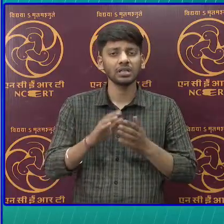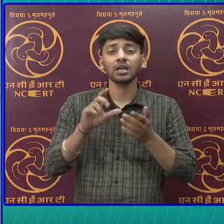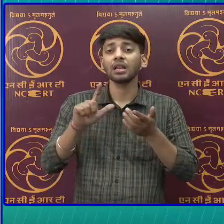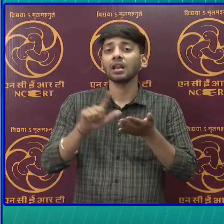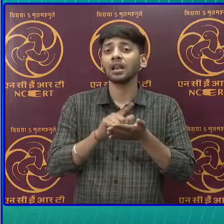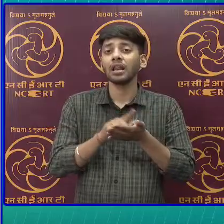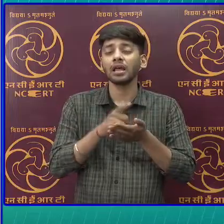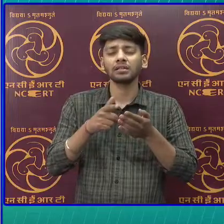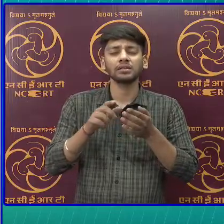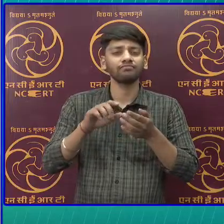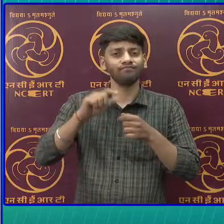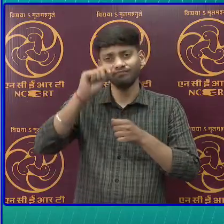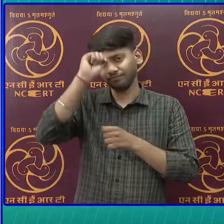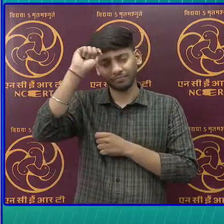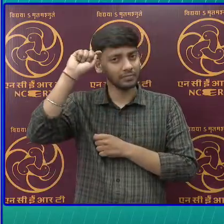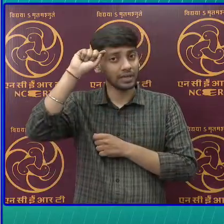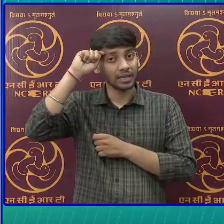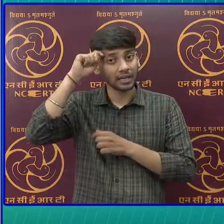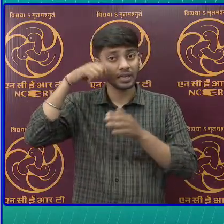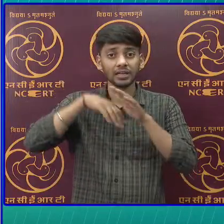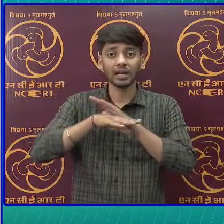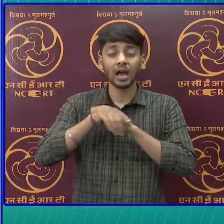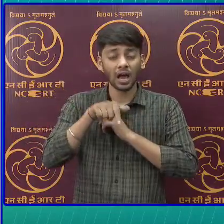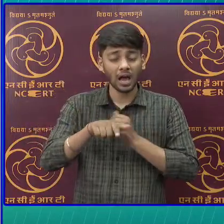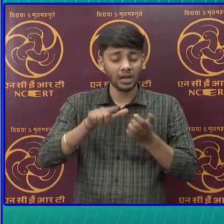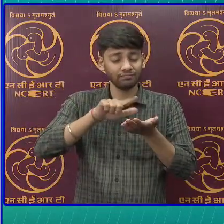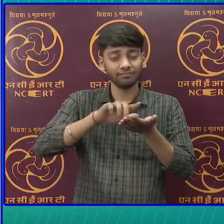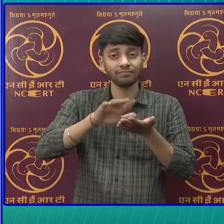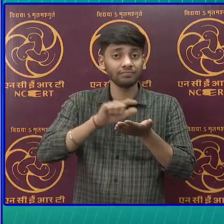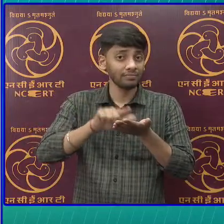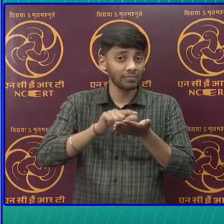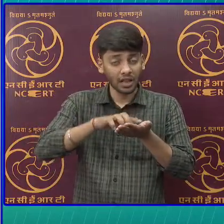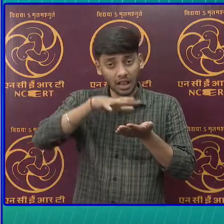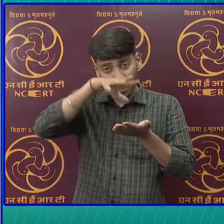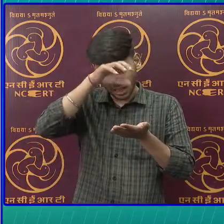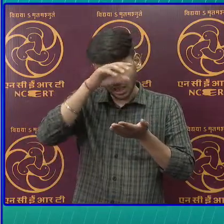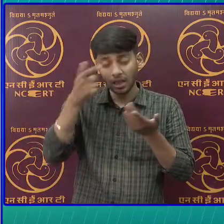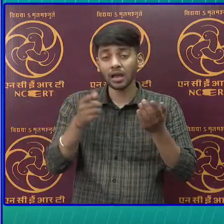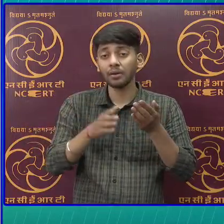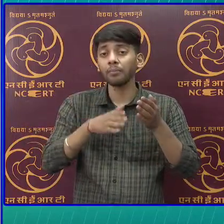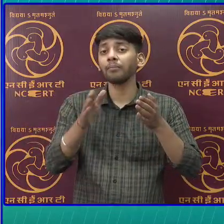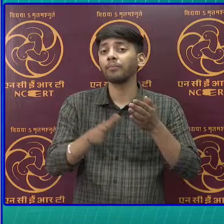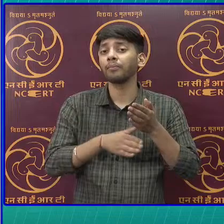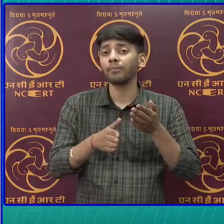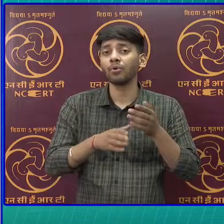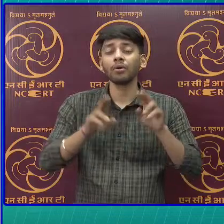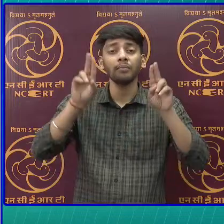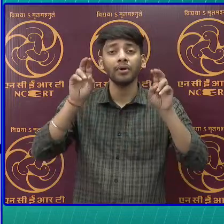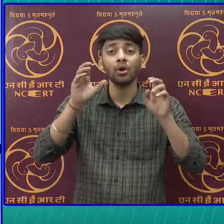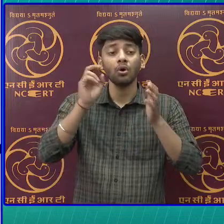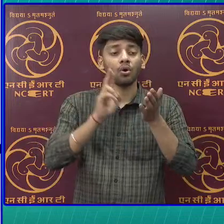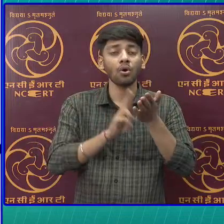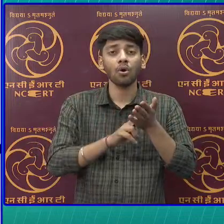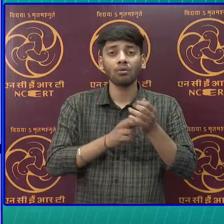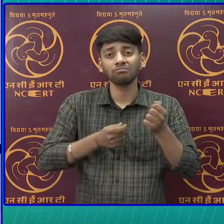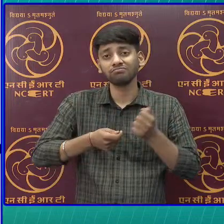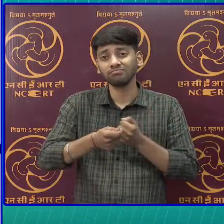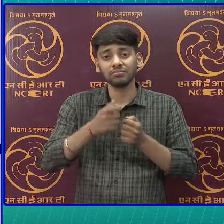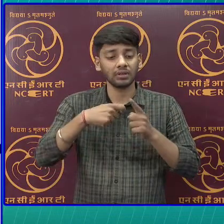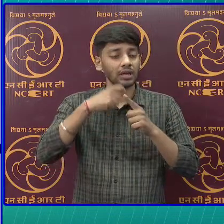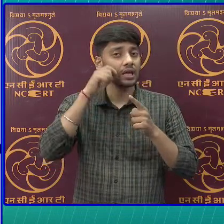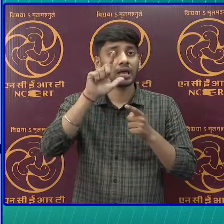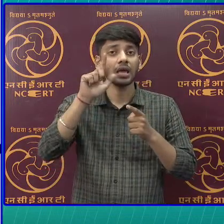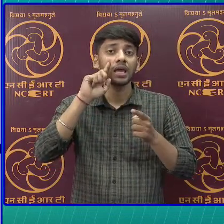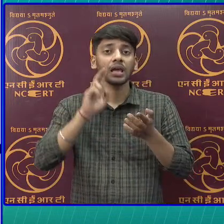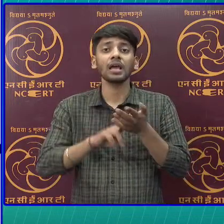is English. And today we are going to learn a very beautiful poem titled On Killing a Tree. Well,